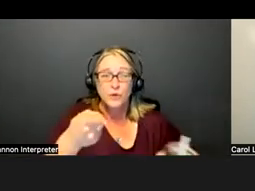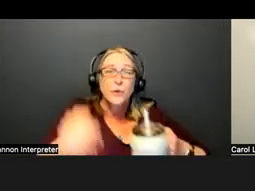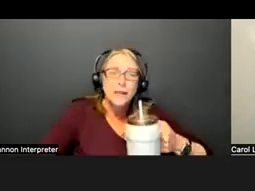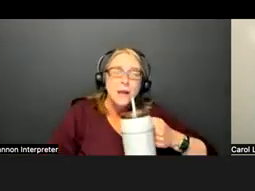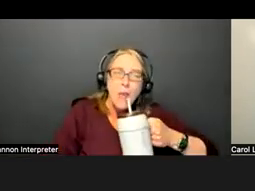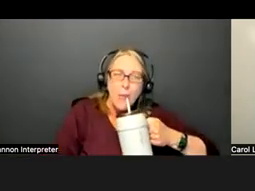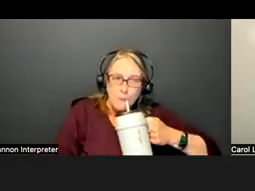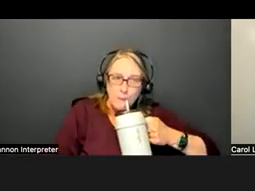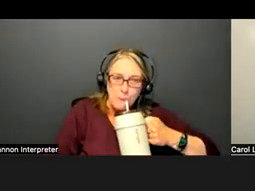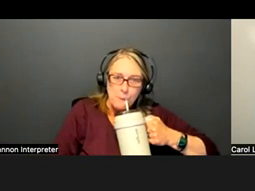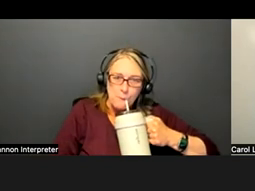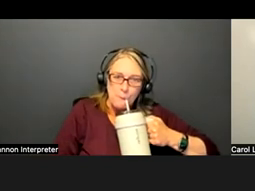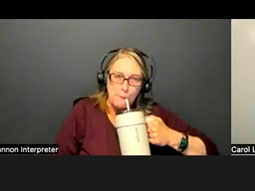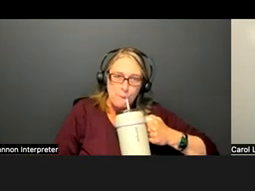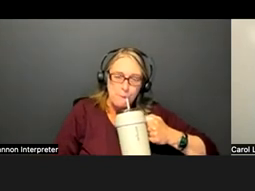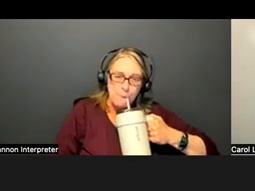Great. Give me one second.